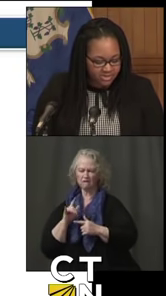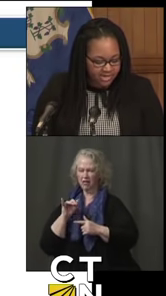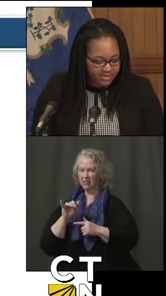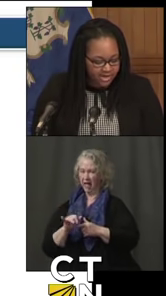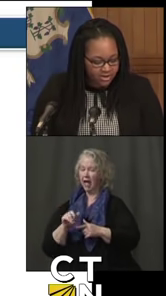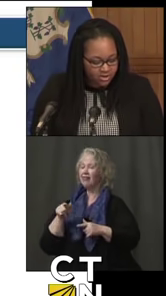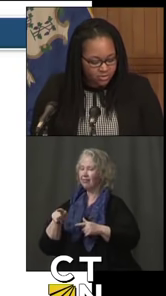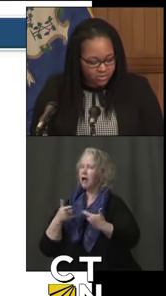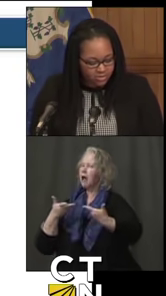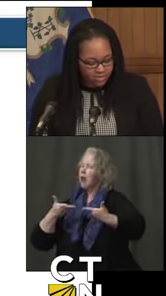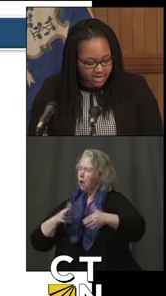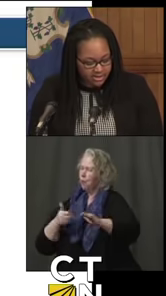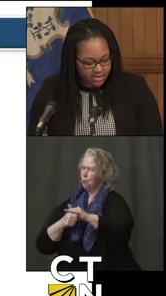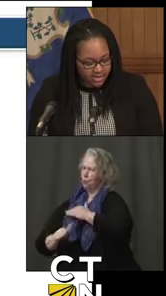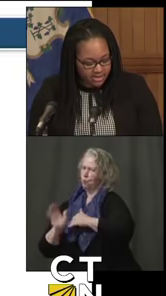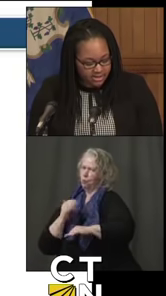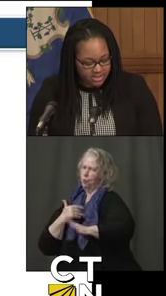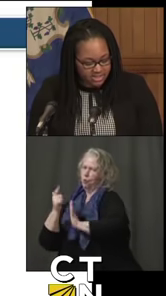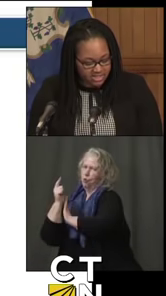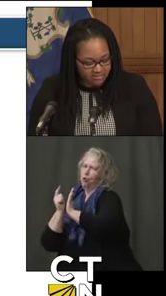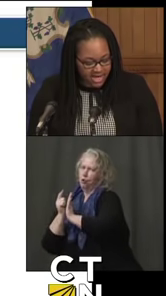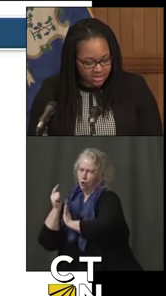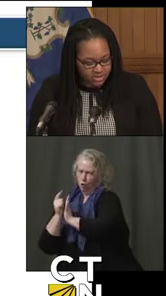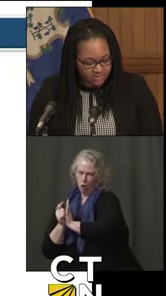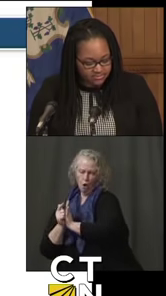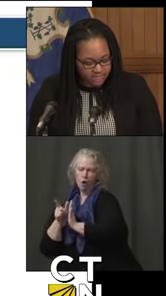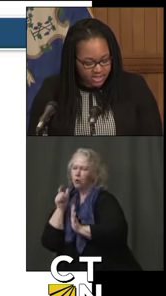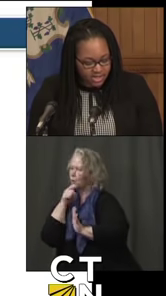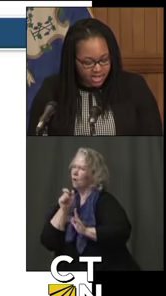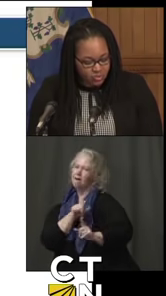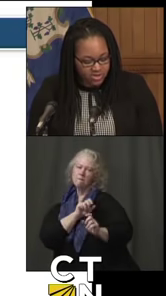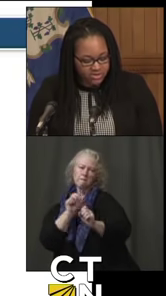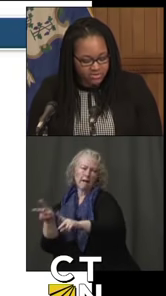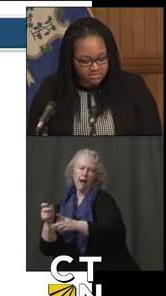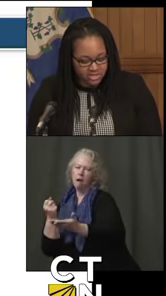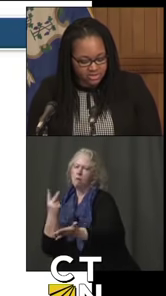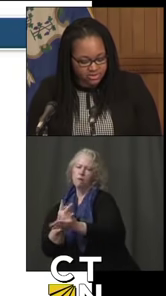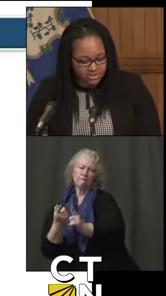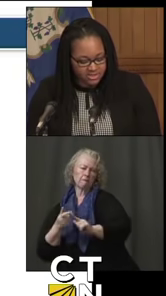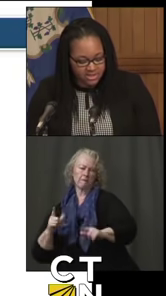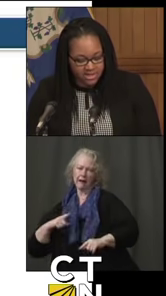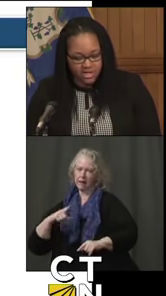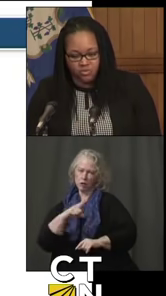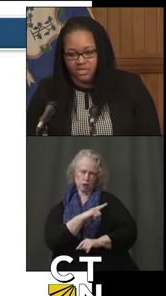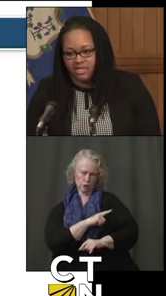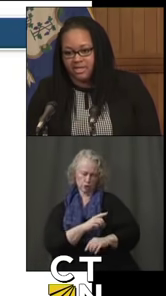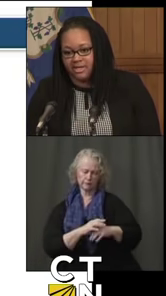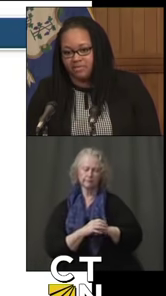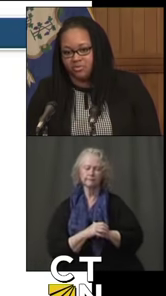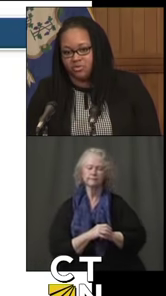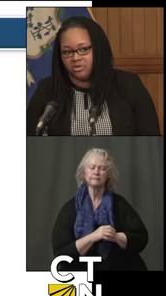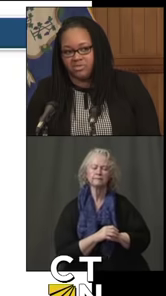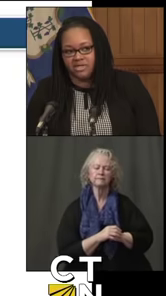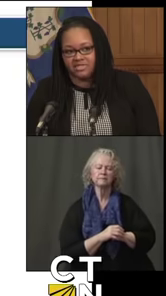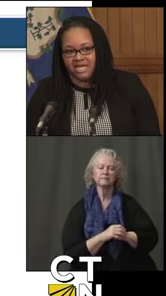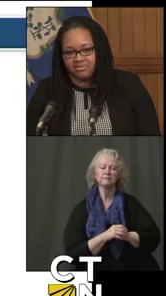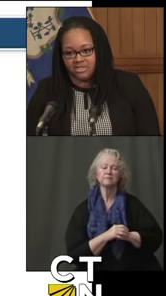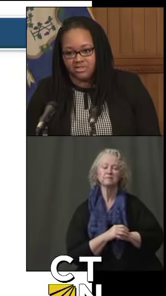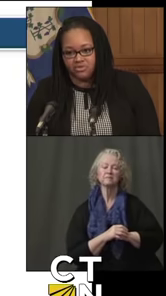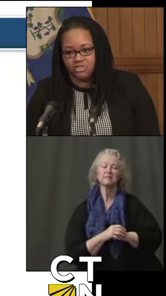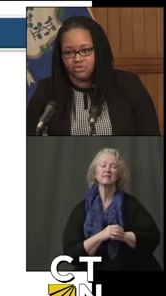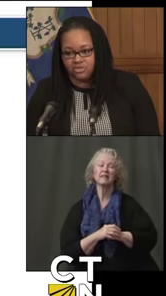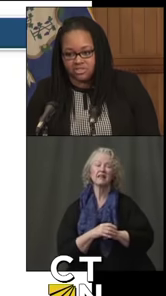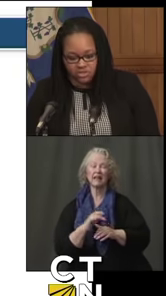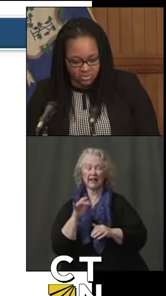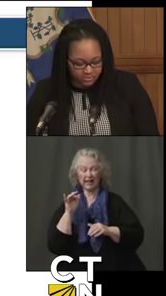above and beyond that would require legislative action. With those measures, we will be attempting